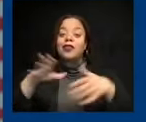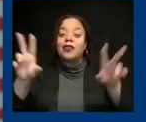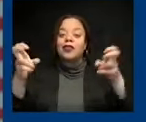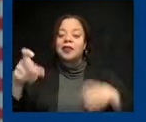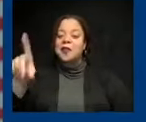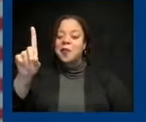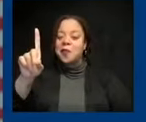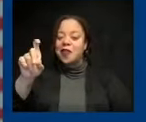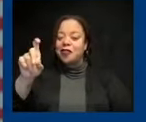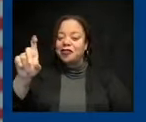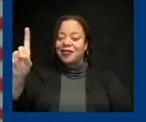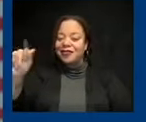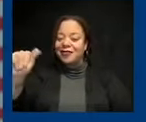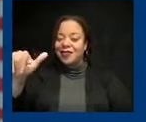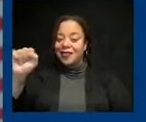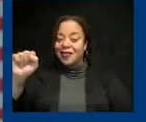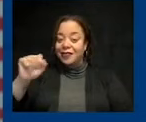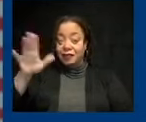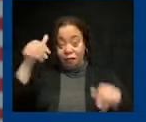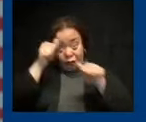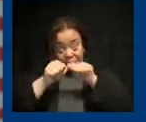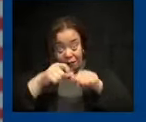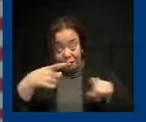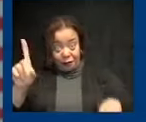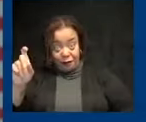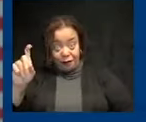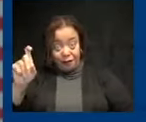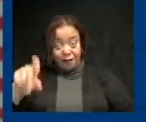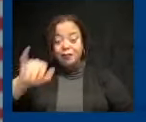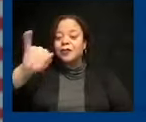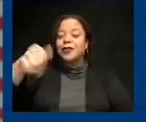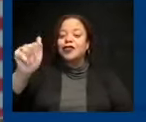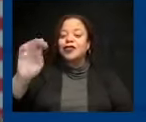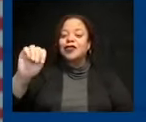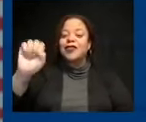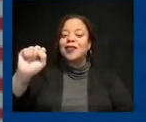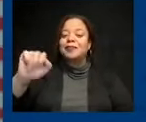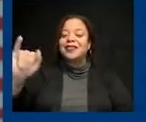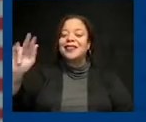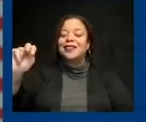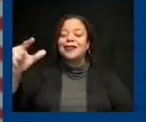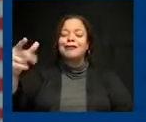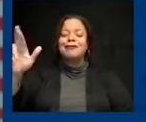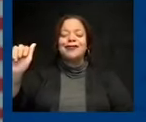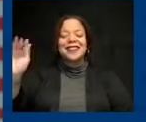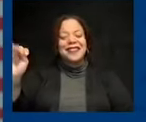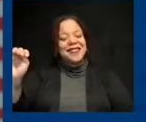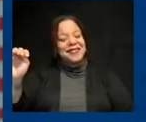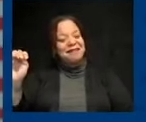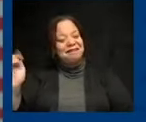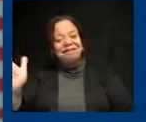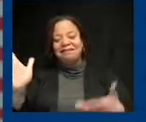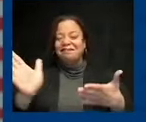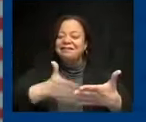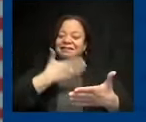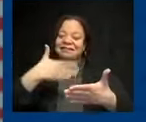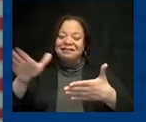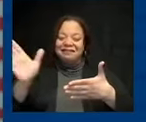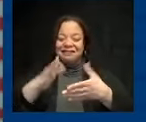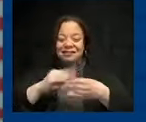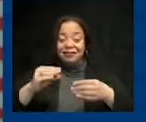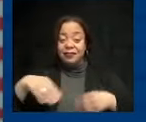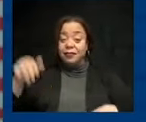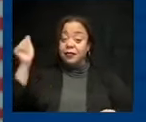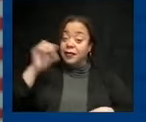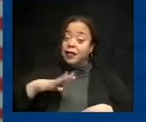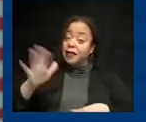James Ingram sings this song, and he's telling this guide how to show the lady that he loves just how much